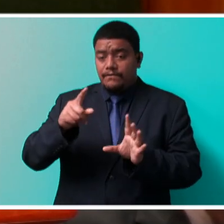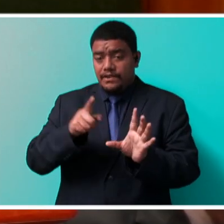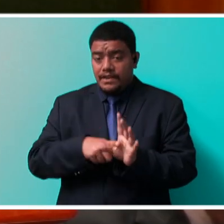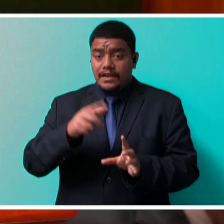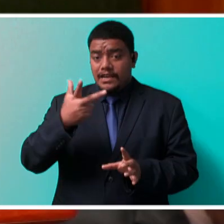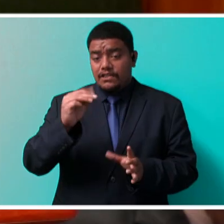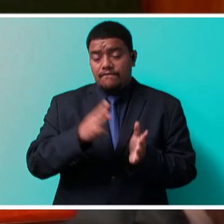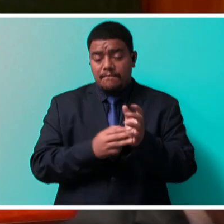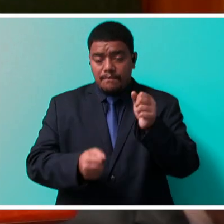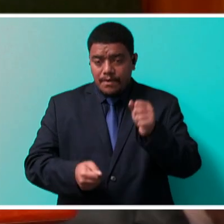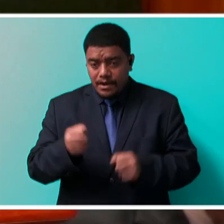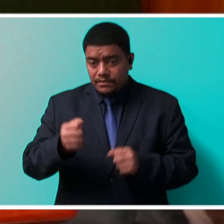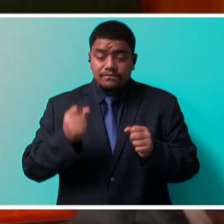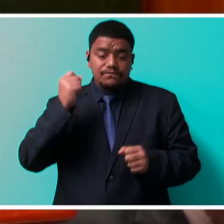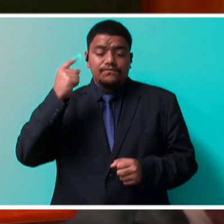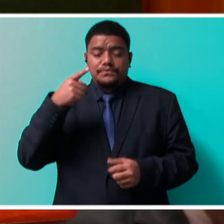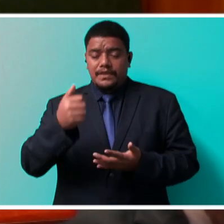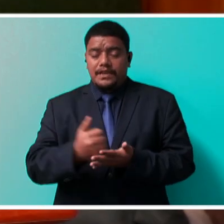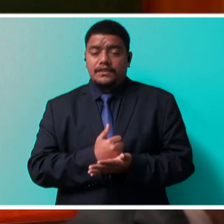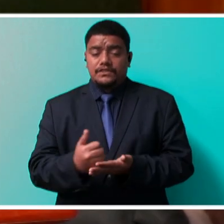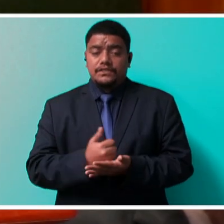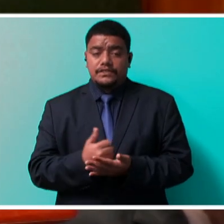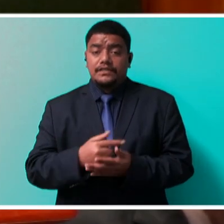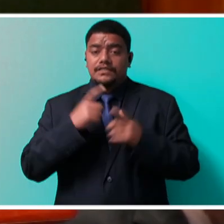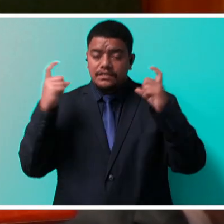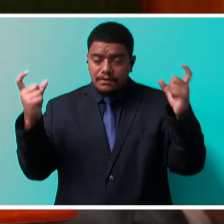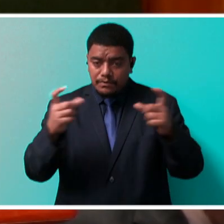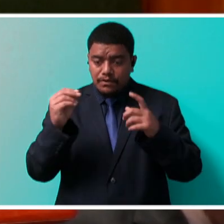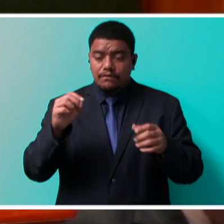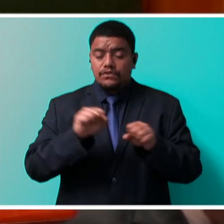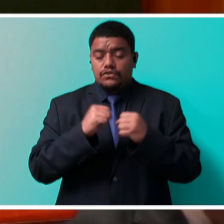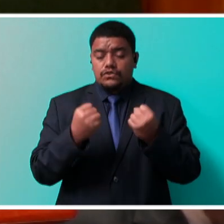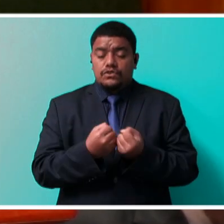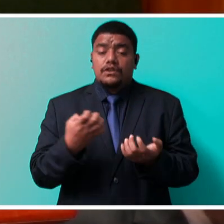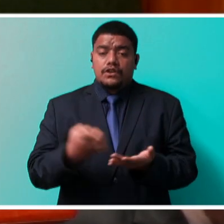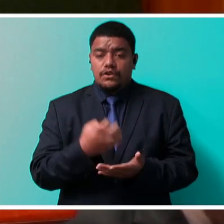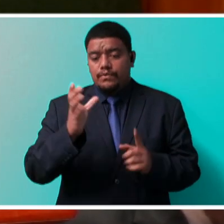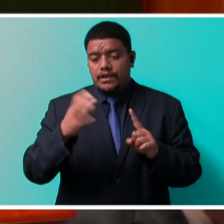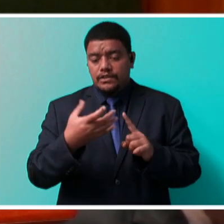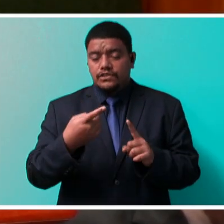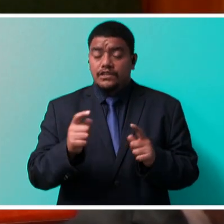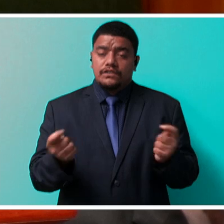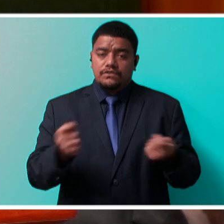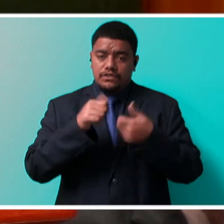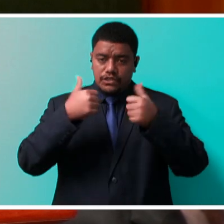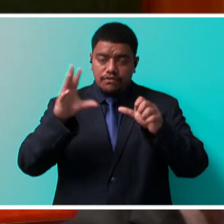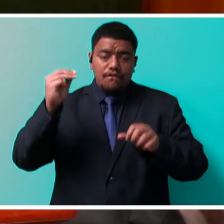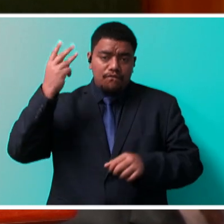is a global day for recognition and action and celebration of the social, economic, cultural, and political achievements of